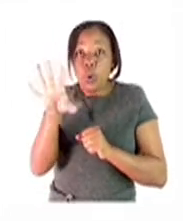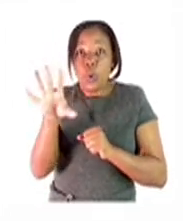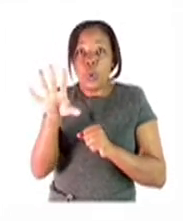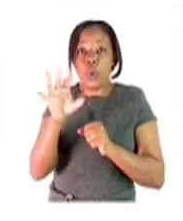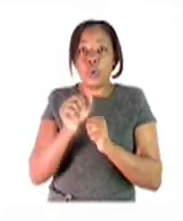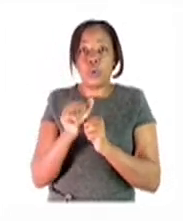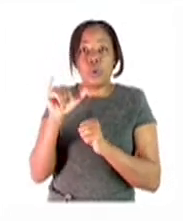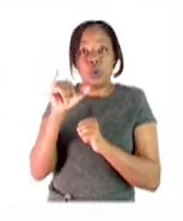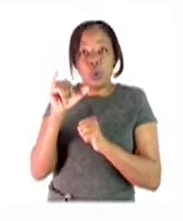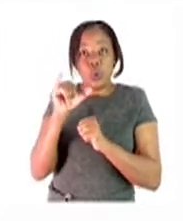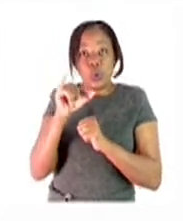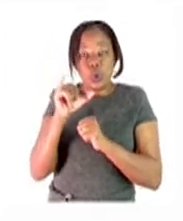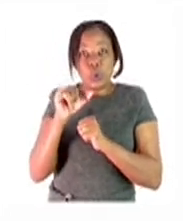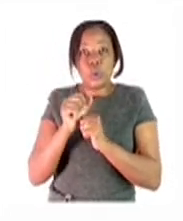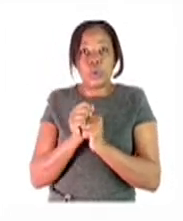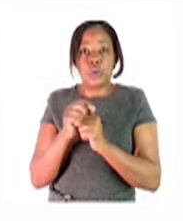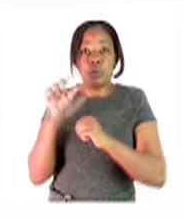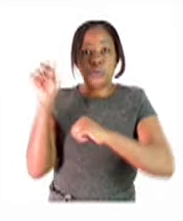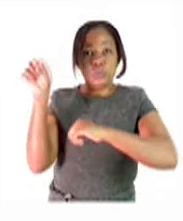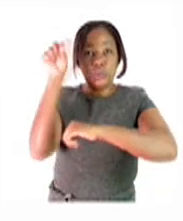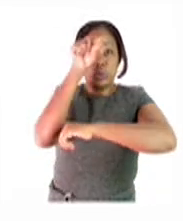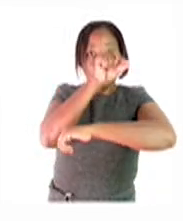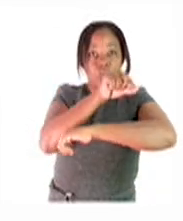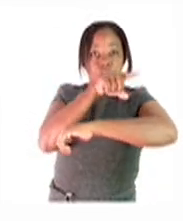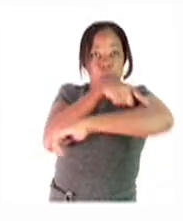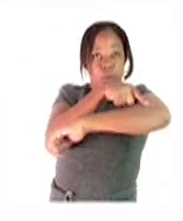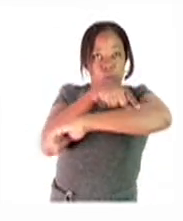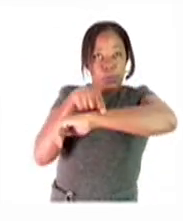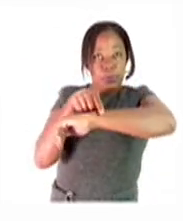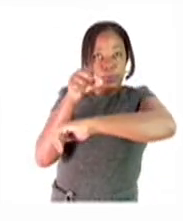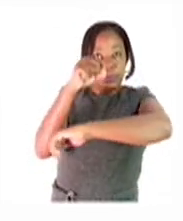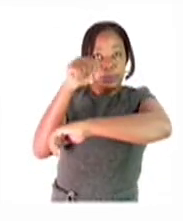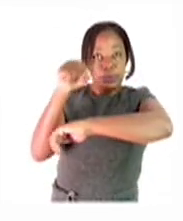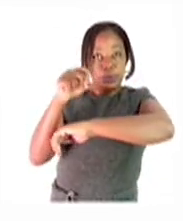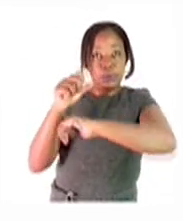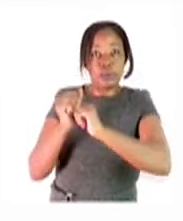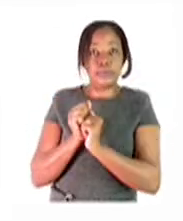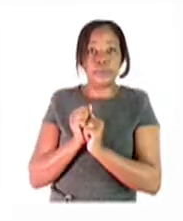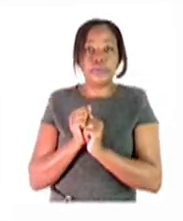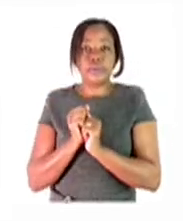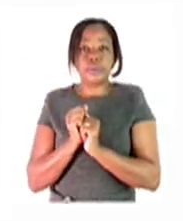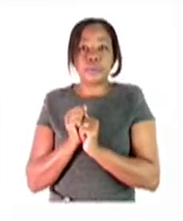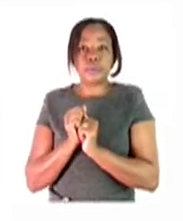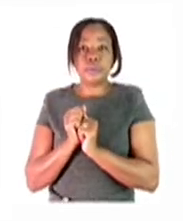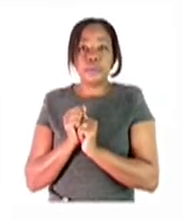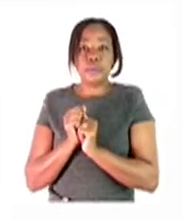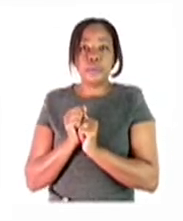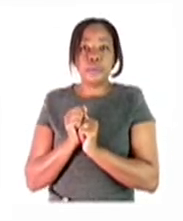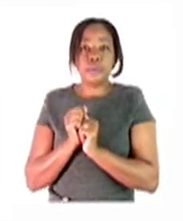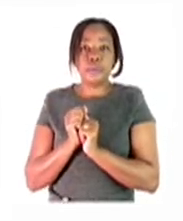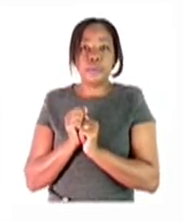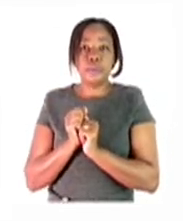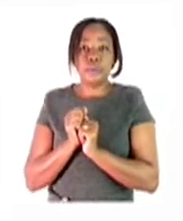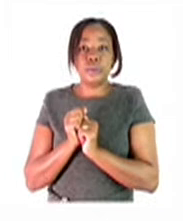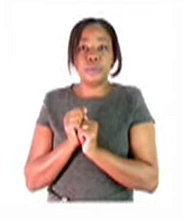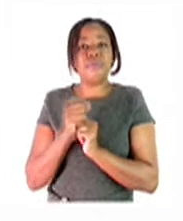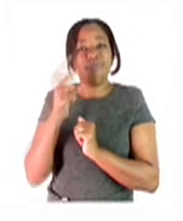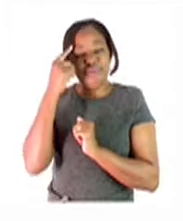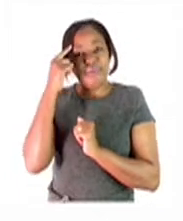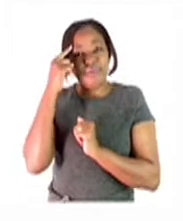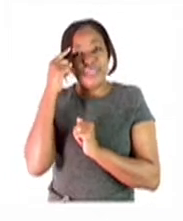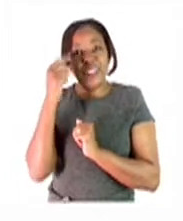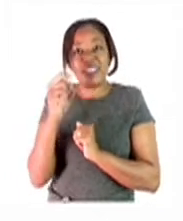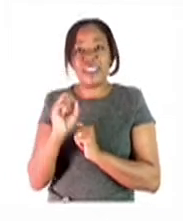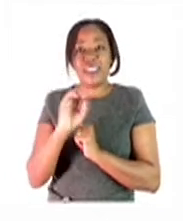best fit in that line? They are a light on. I think it's few.